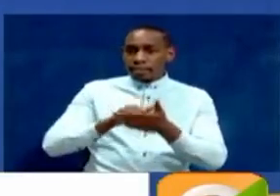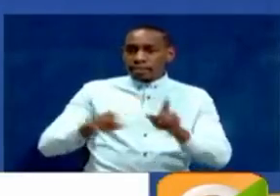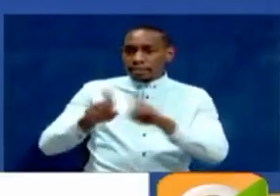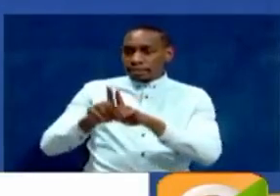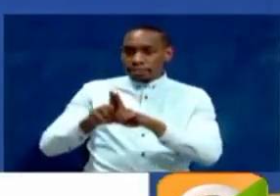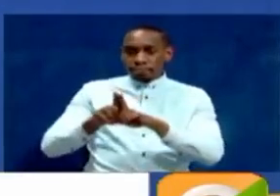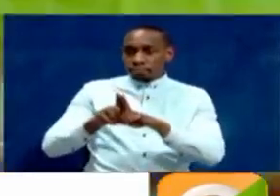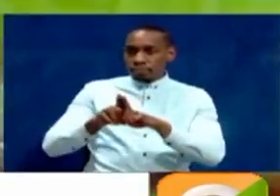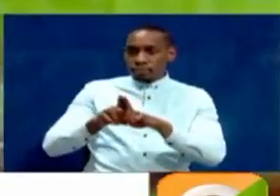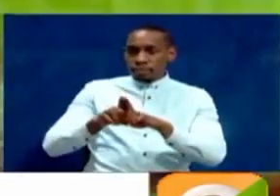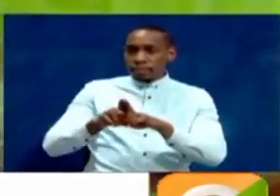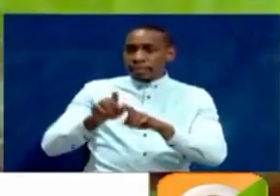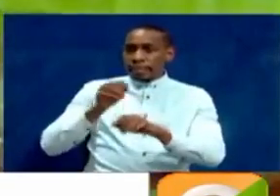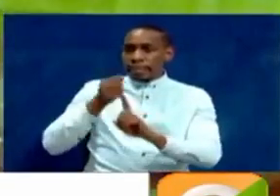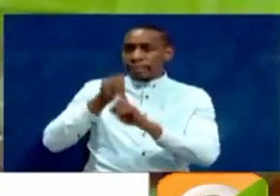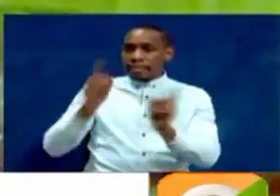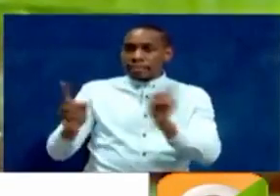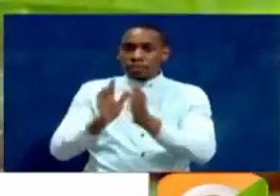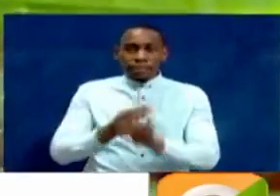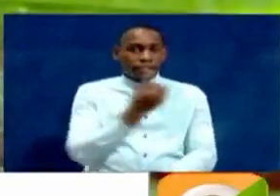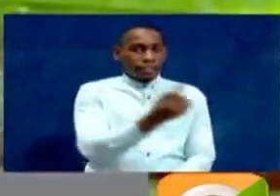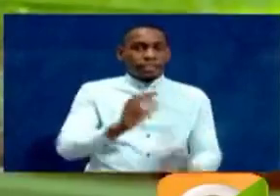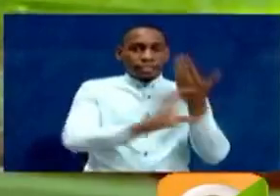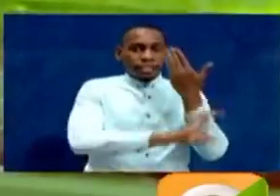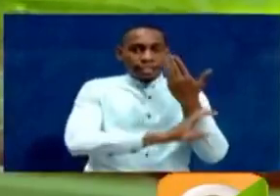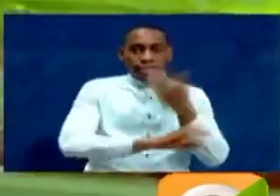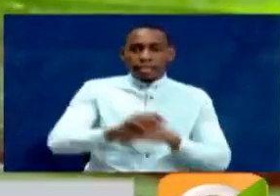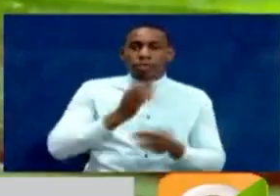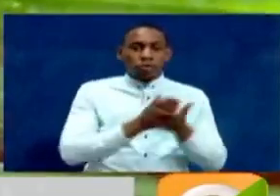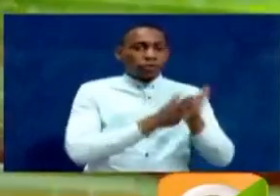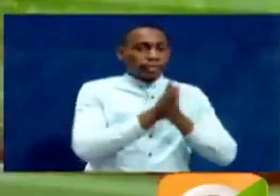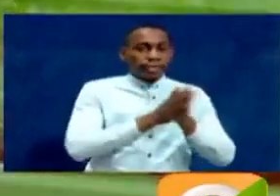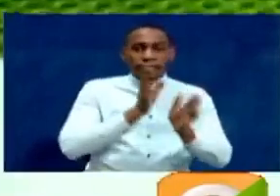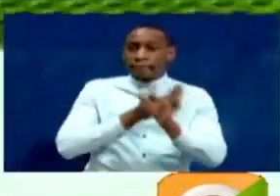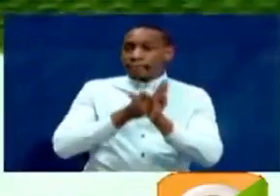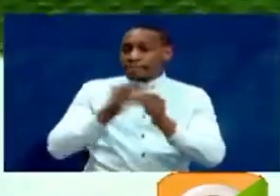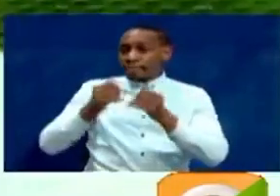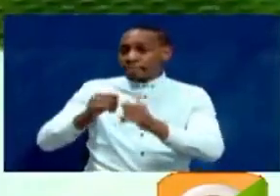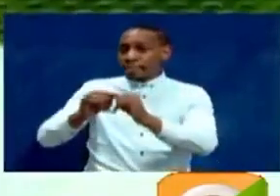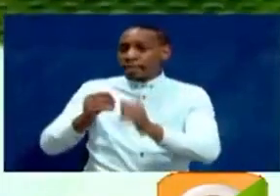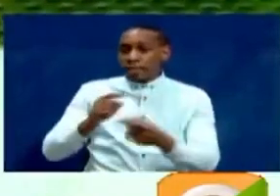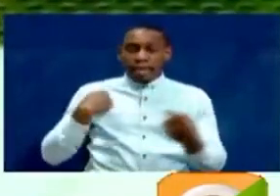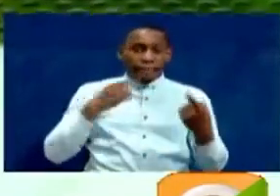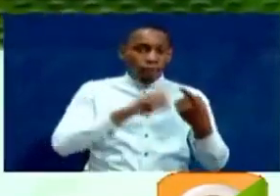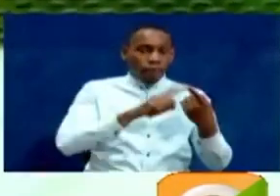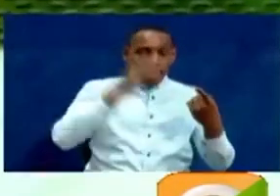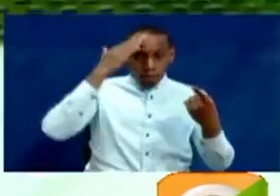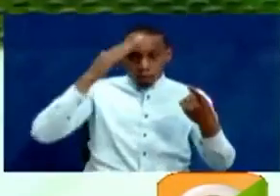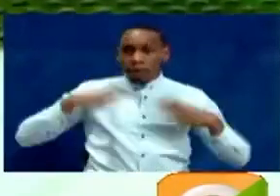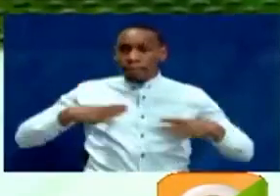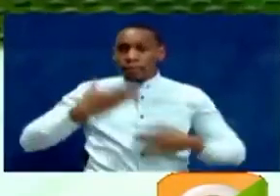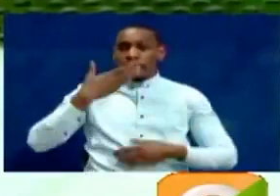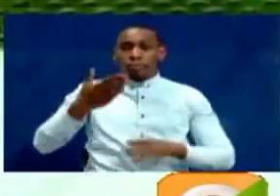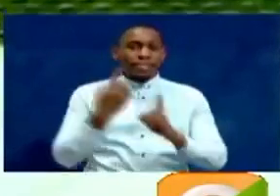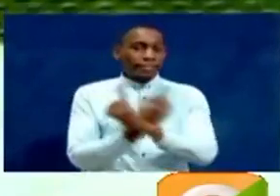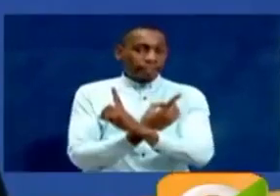be short-lived. Every country should be very eager to participate in a trial. One, because we know people